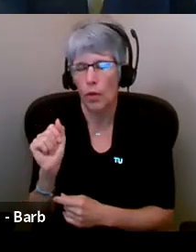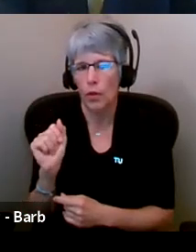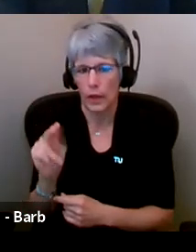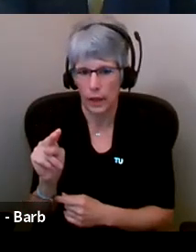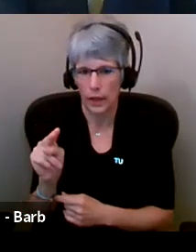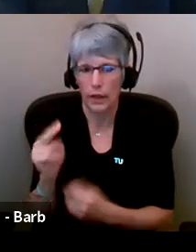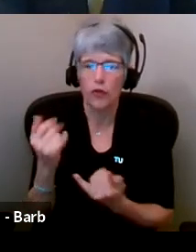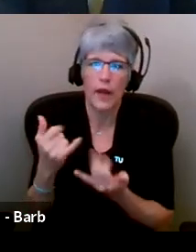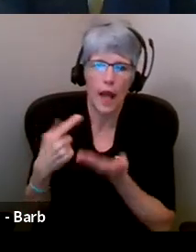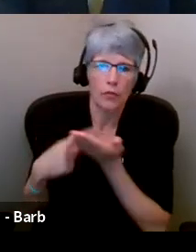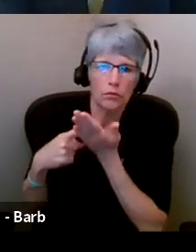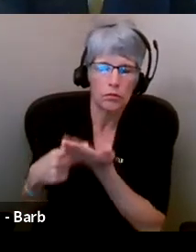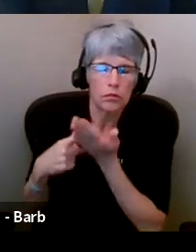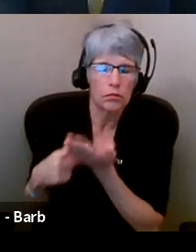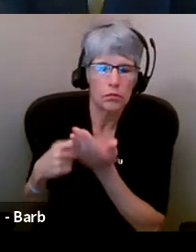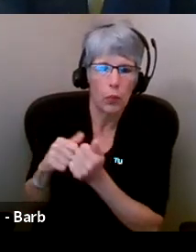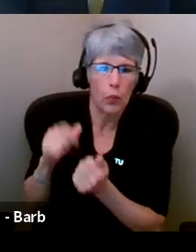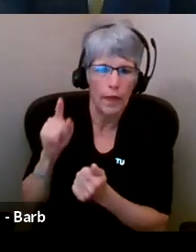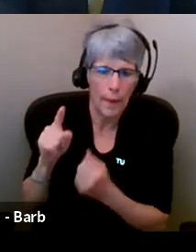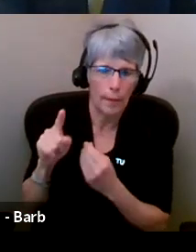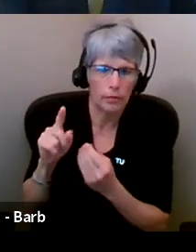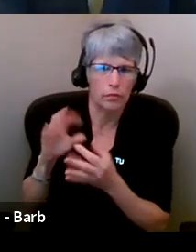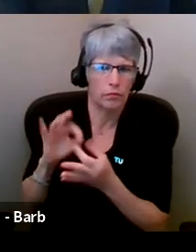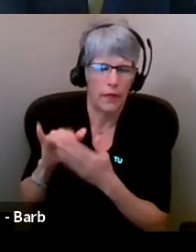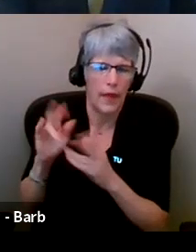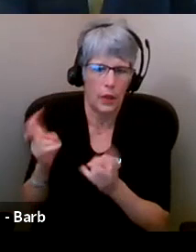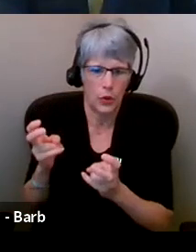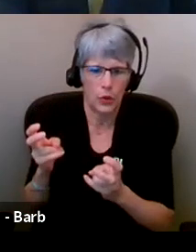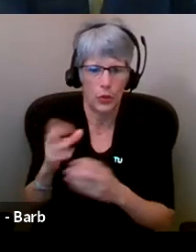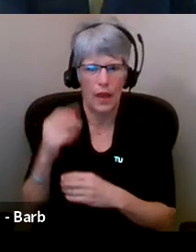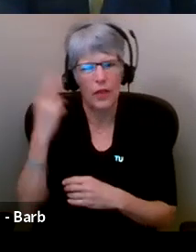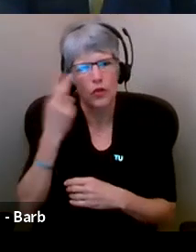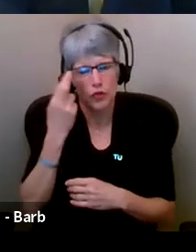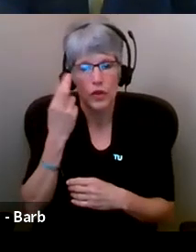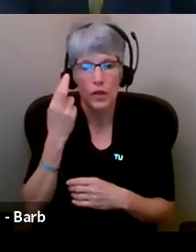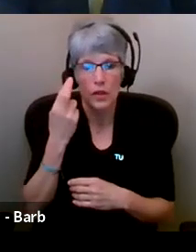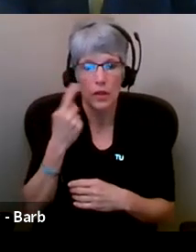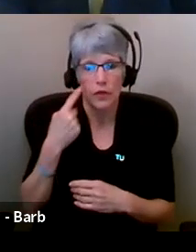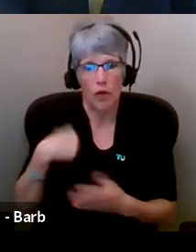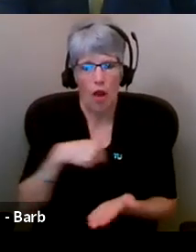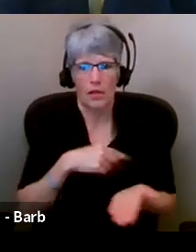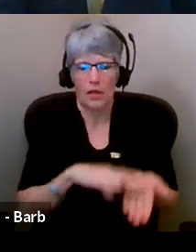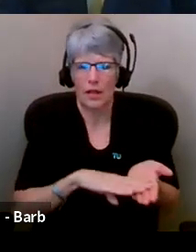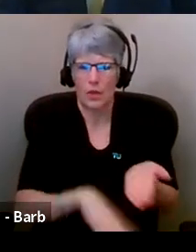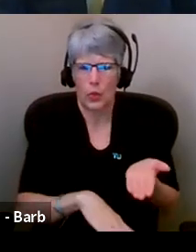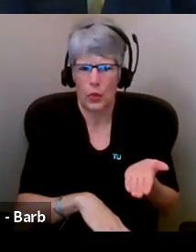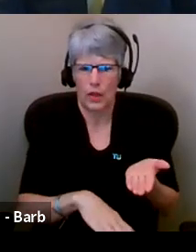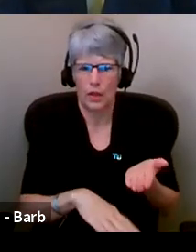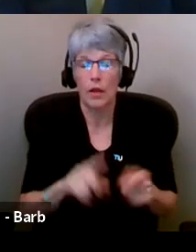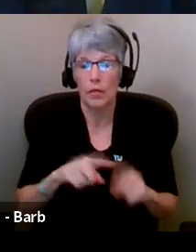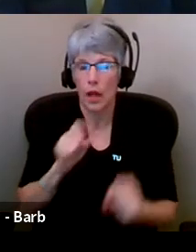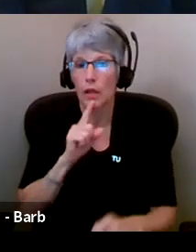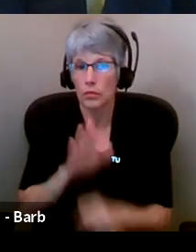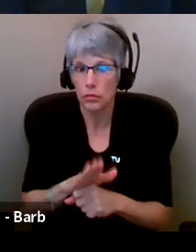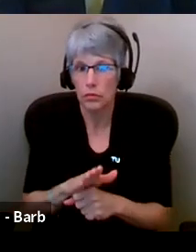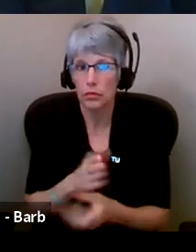having conversations with them about that and the rationale for having us excluded. I can assure you the fact